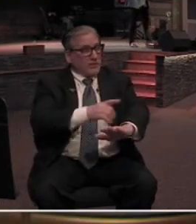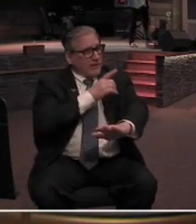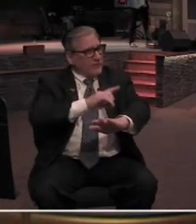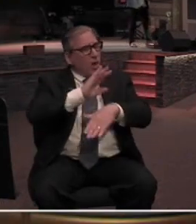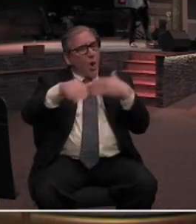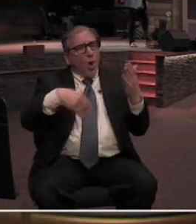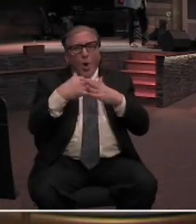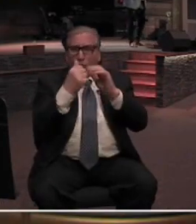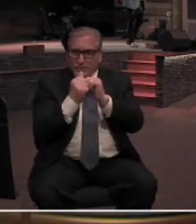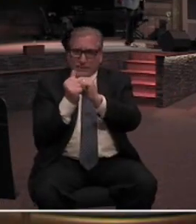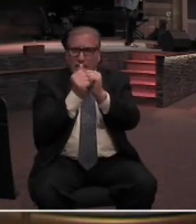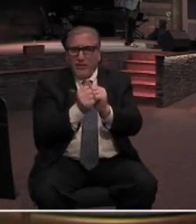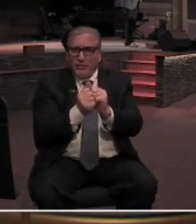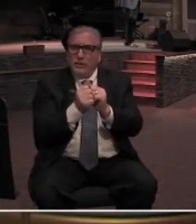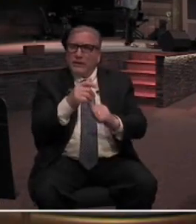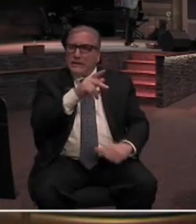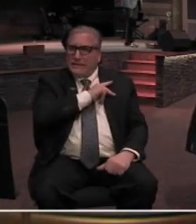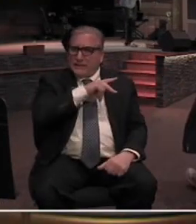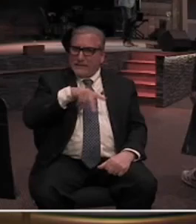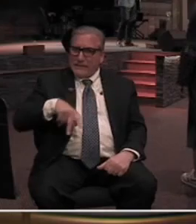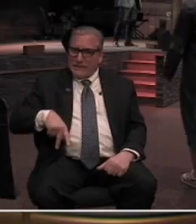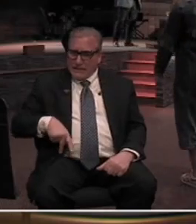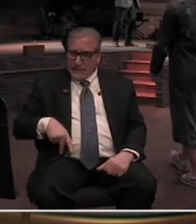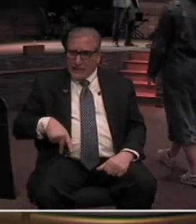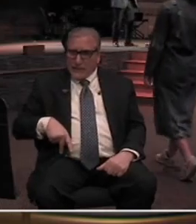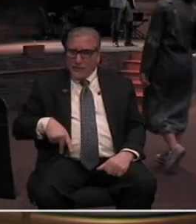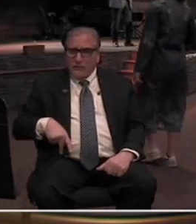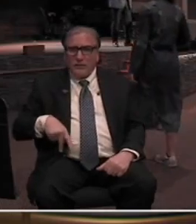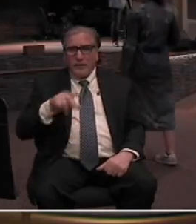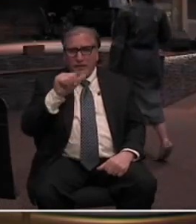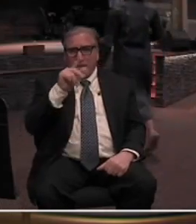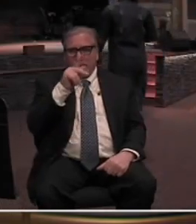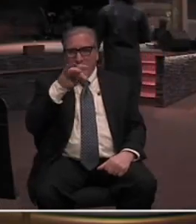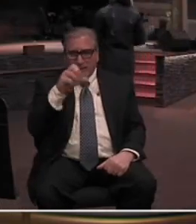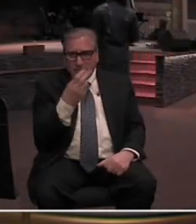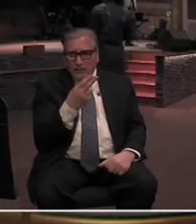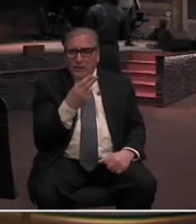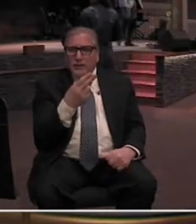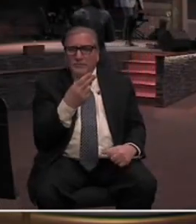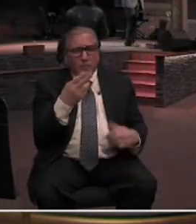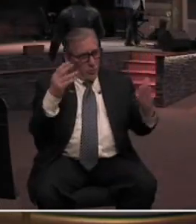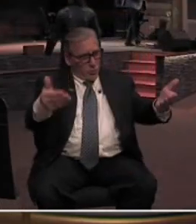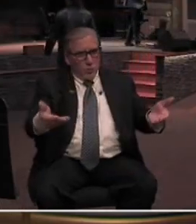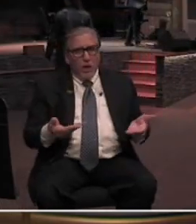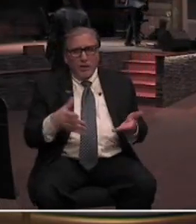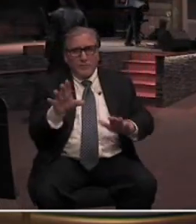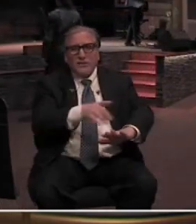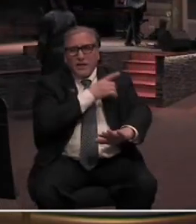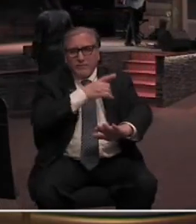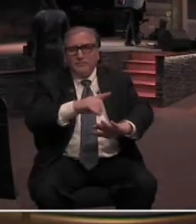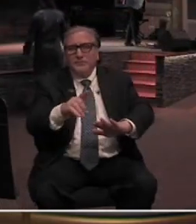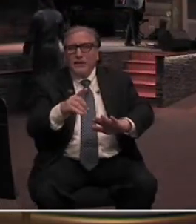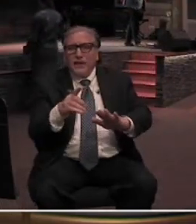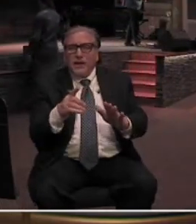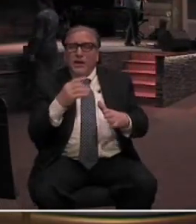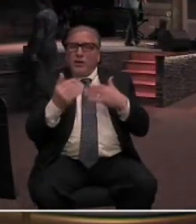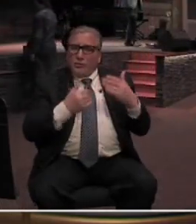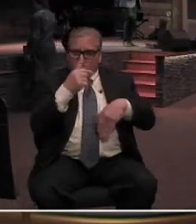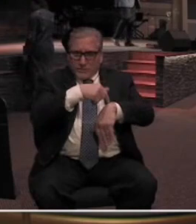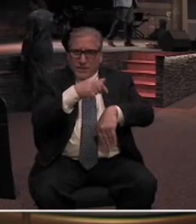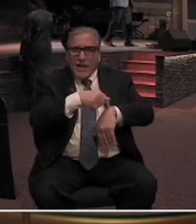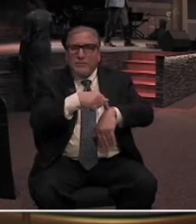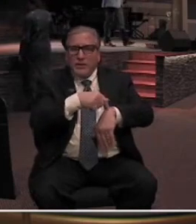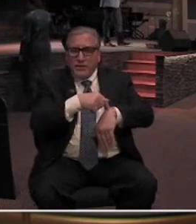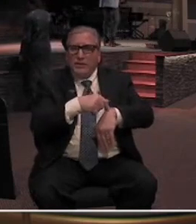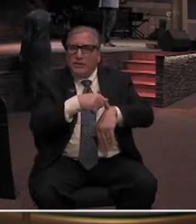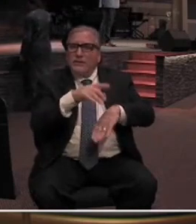there together. King Achish this time again welcomed him there, and over the course of time David went to King Achish